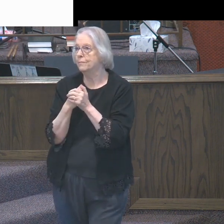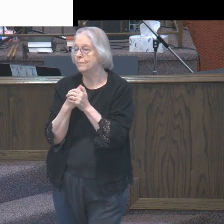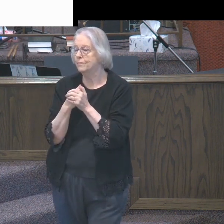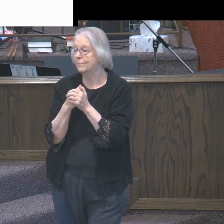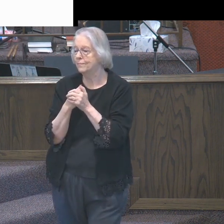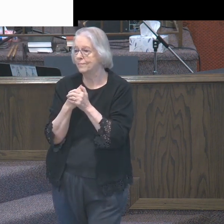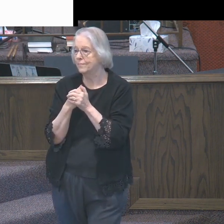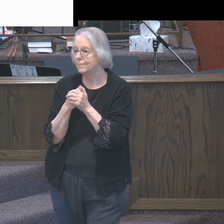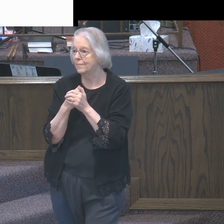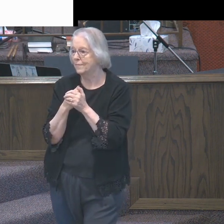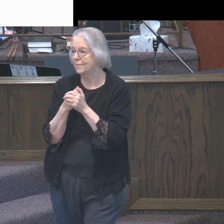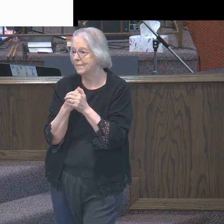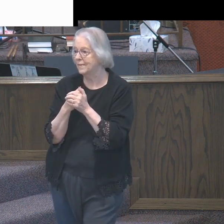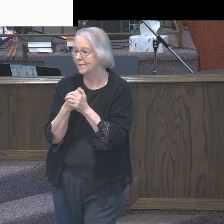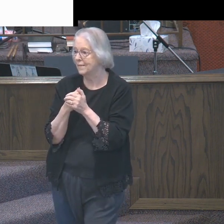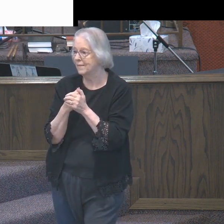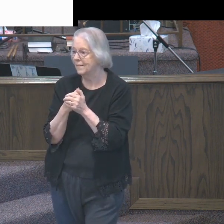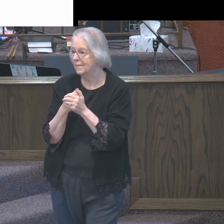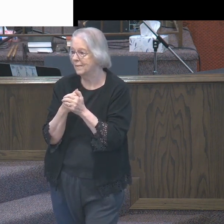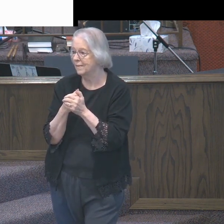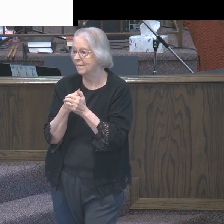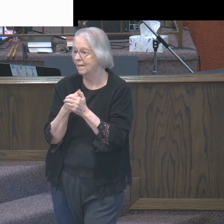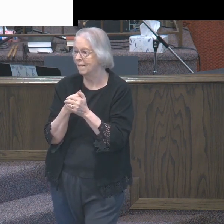is not